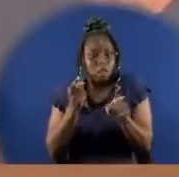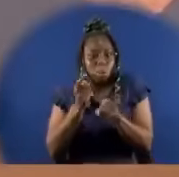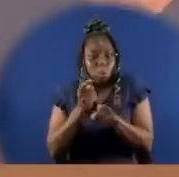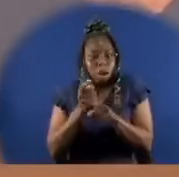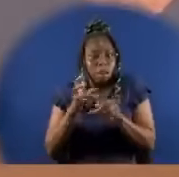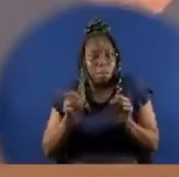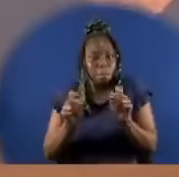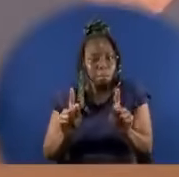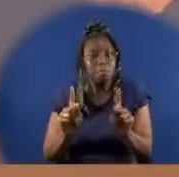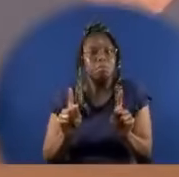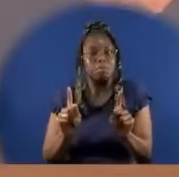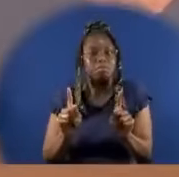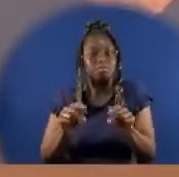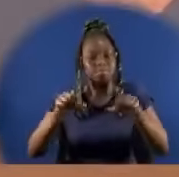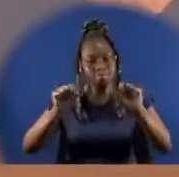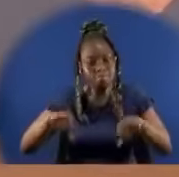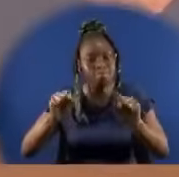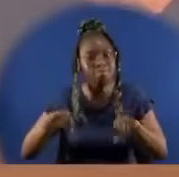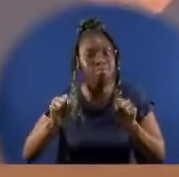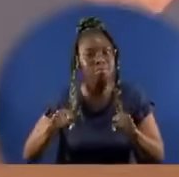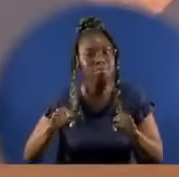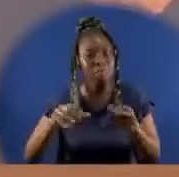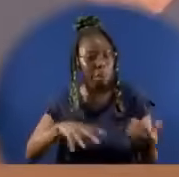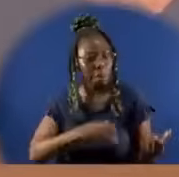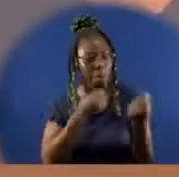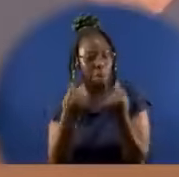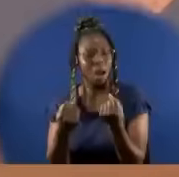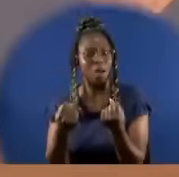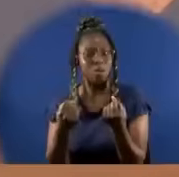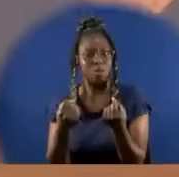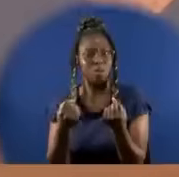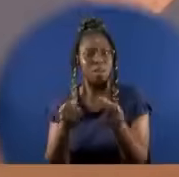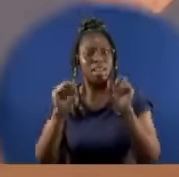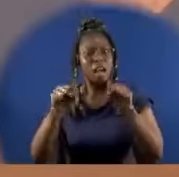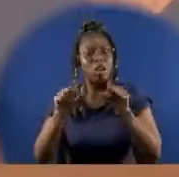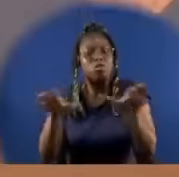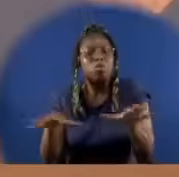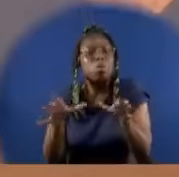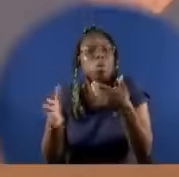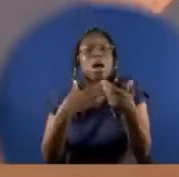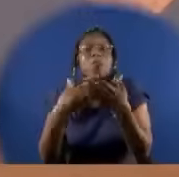permission, the ability, the power to do whatever you want to do.